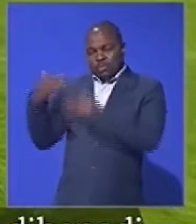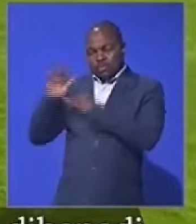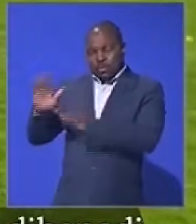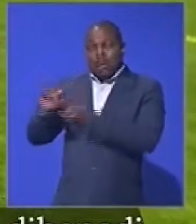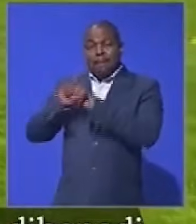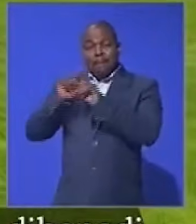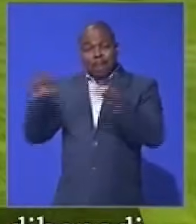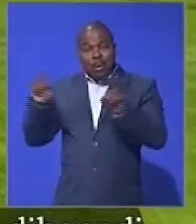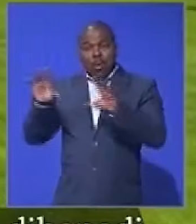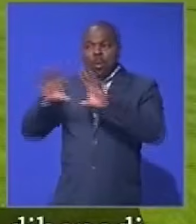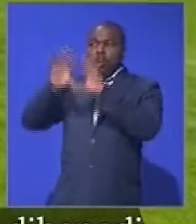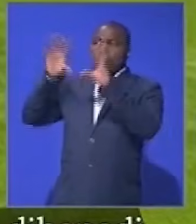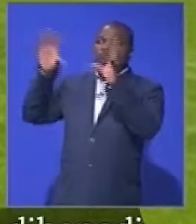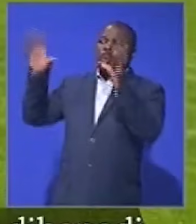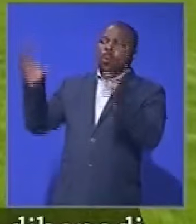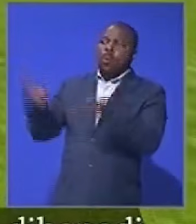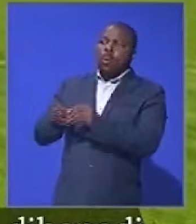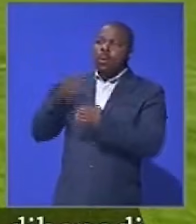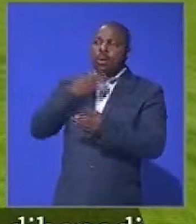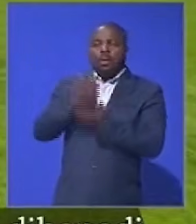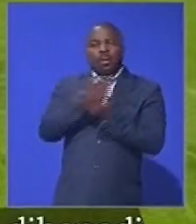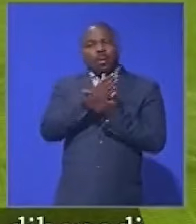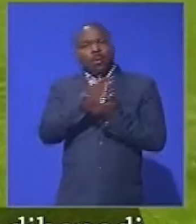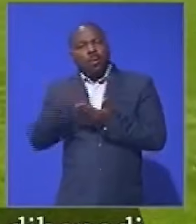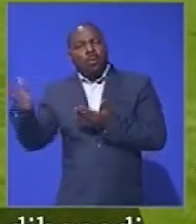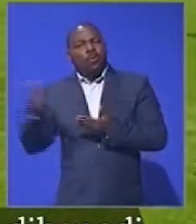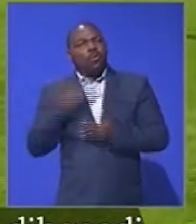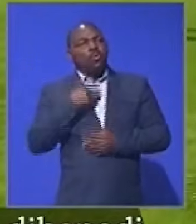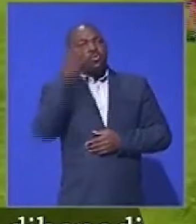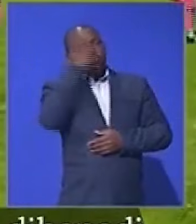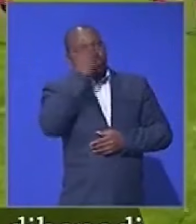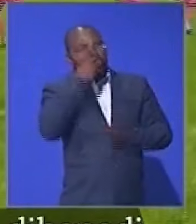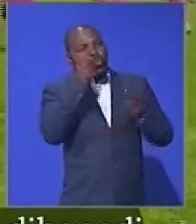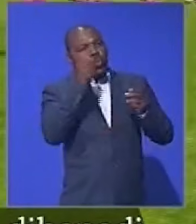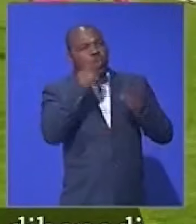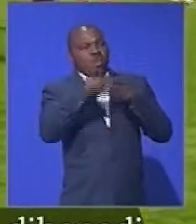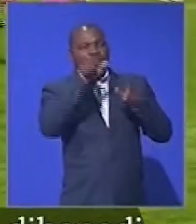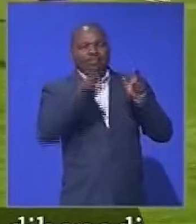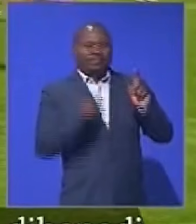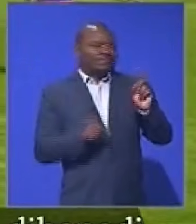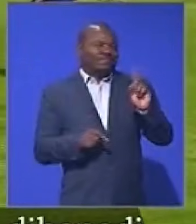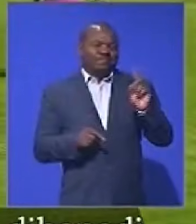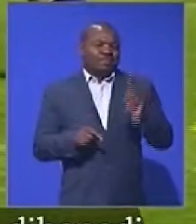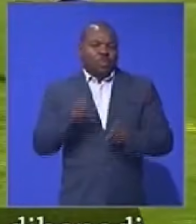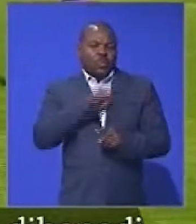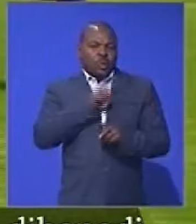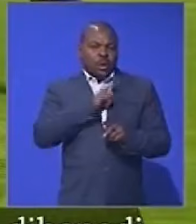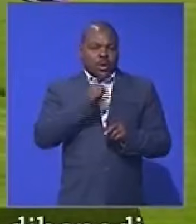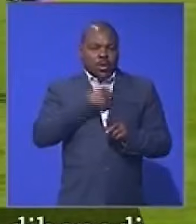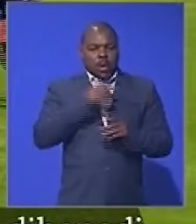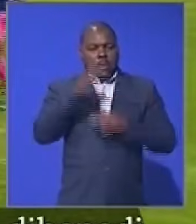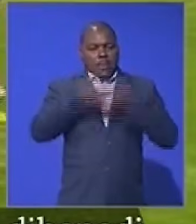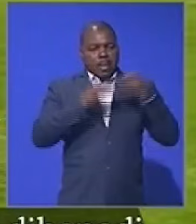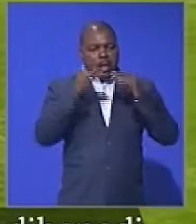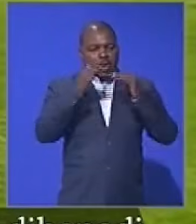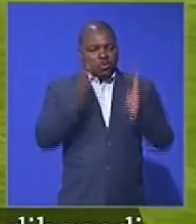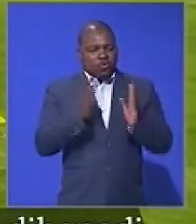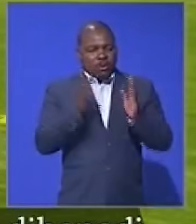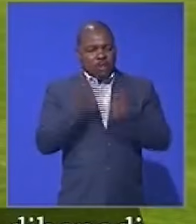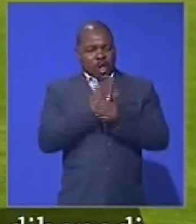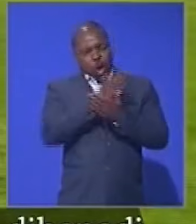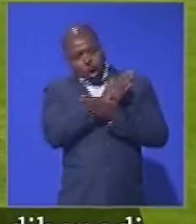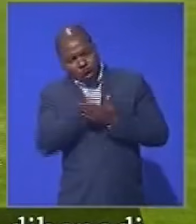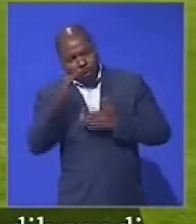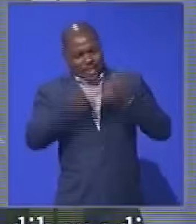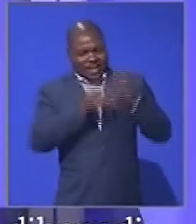ga bona re ka napa re ka moka e ba sepele a re neperetiše ba baswa because o ka se kgone go aga ntlo ka go ithuba le